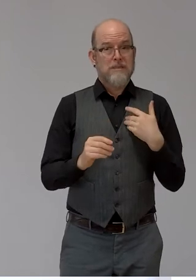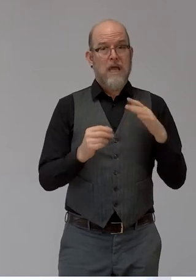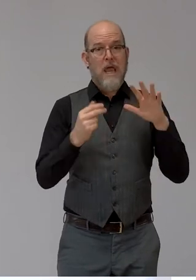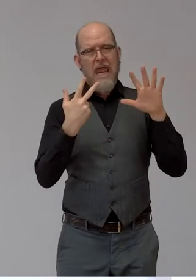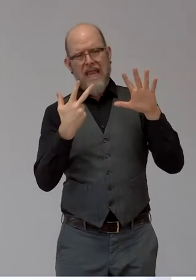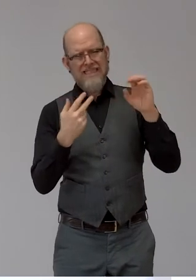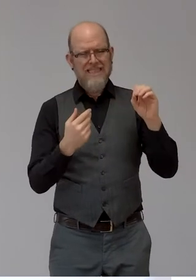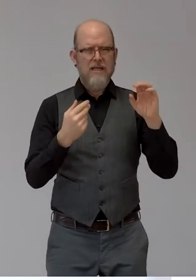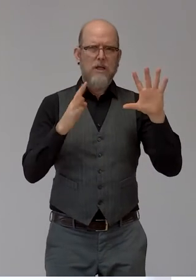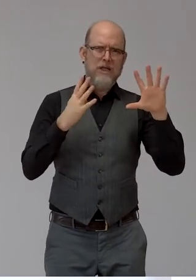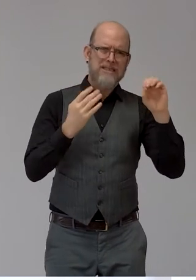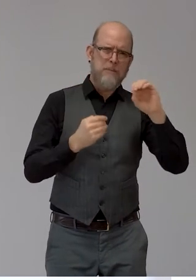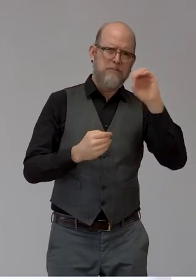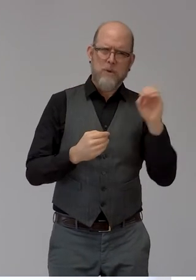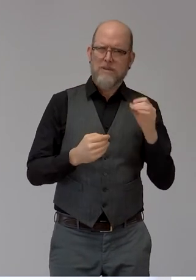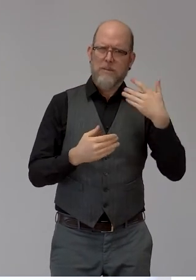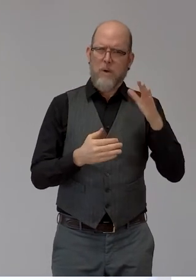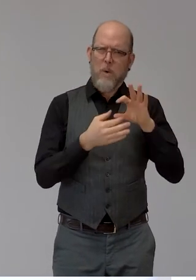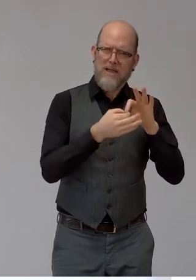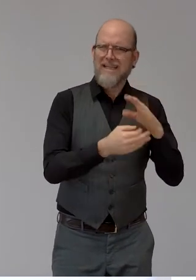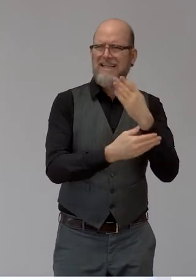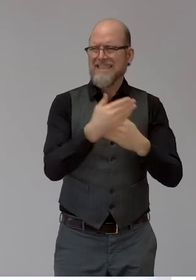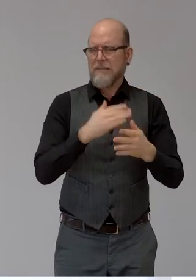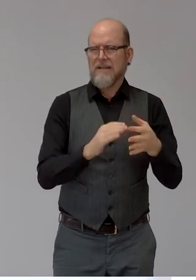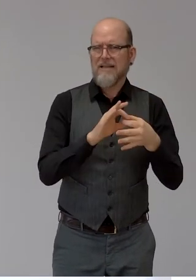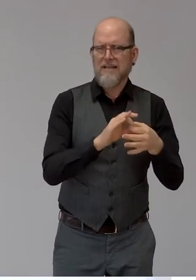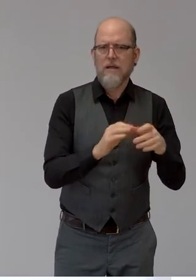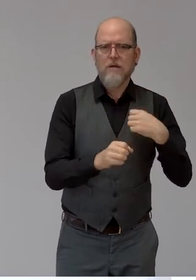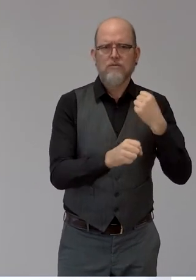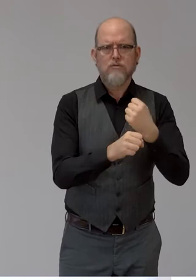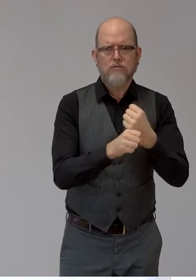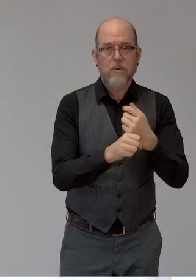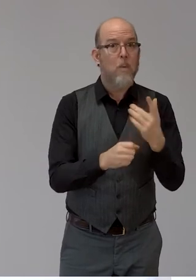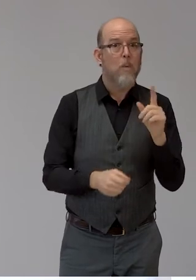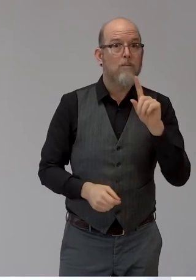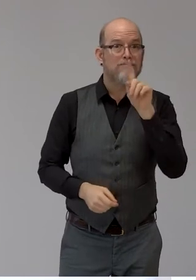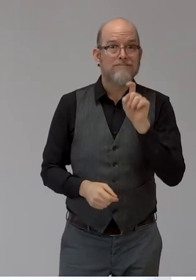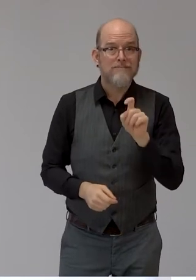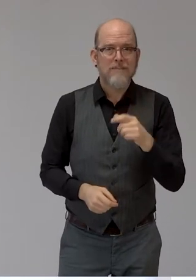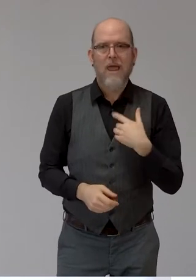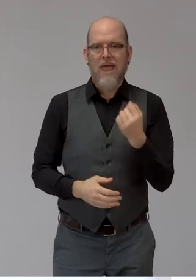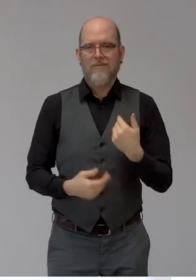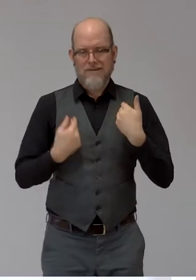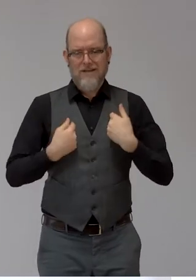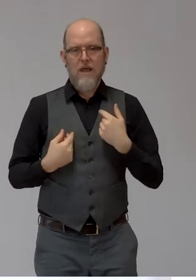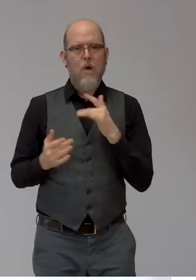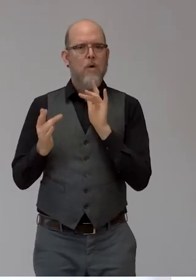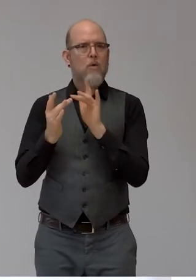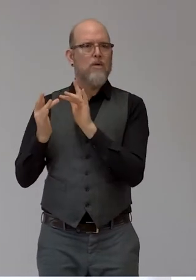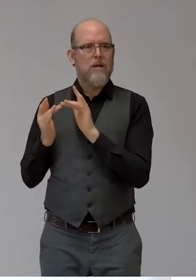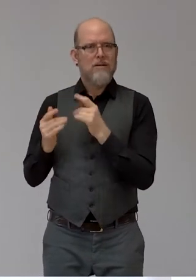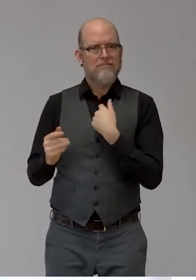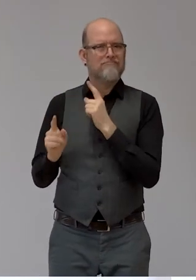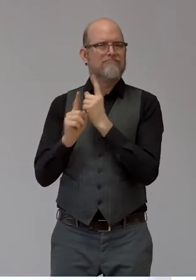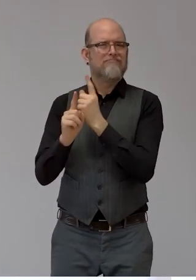it's because of personal experience. In 2011, I had my first child, and he was born with Down syndrome.